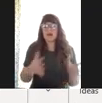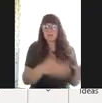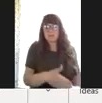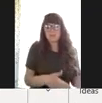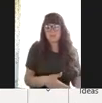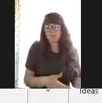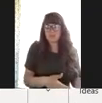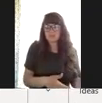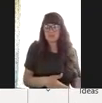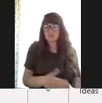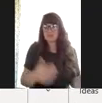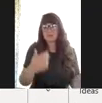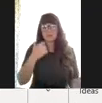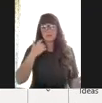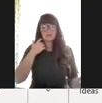that would be positional.